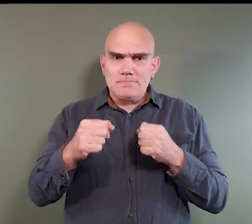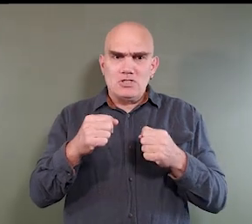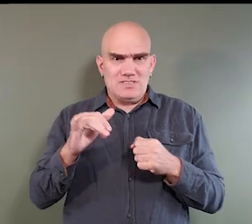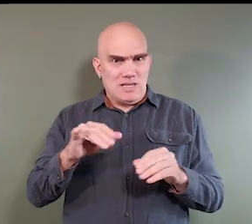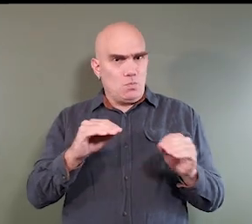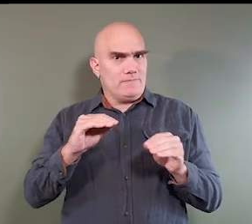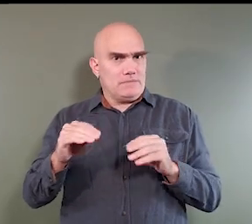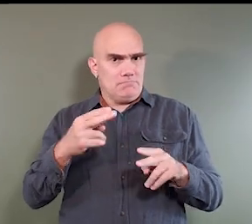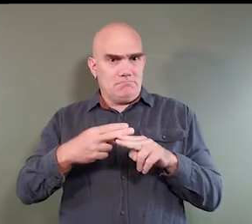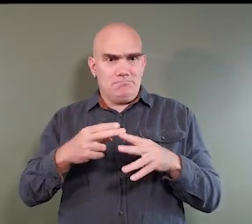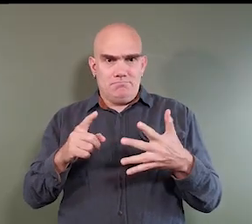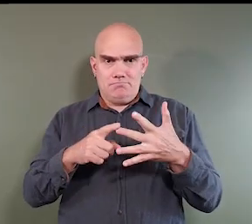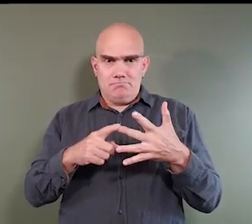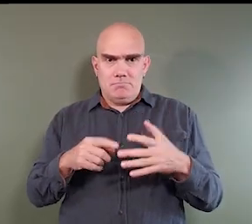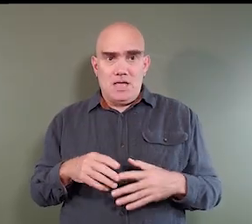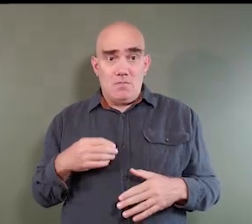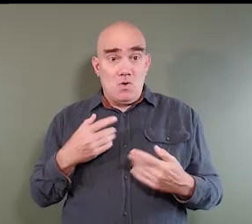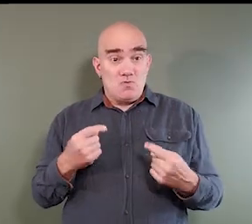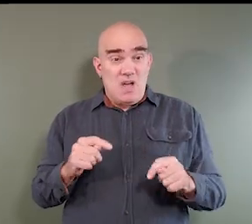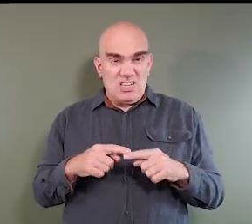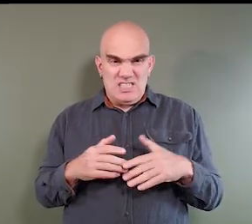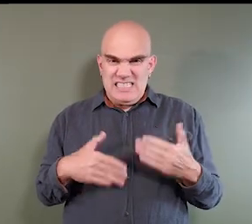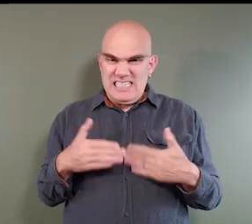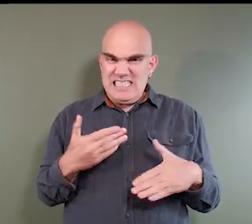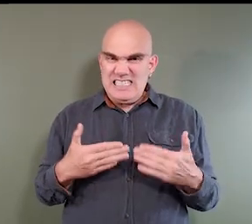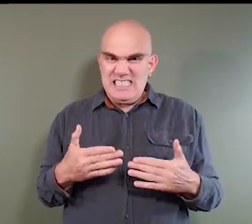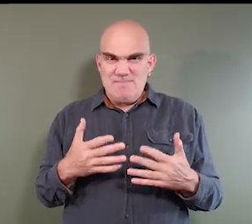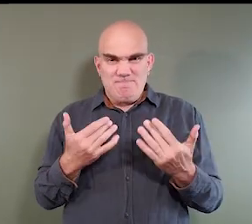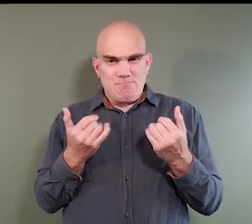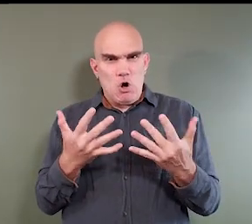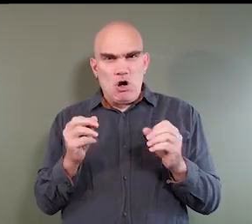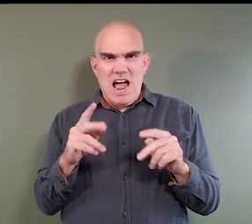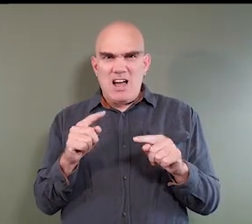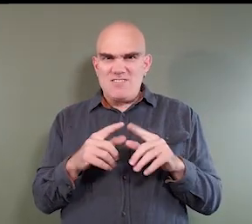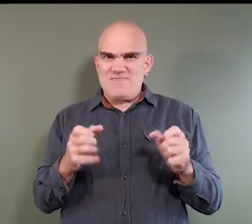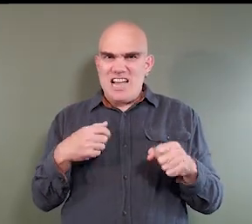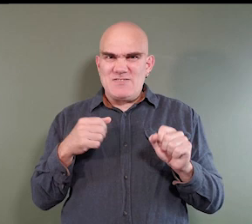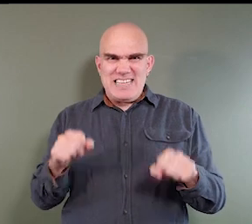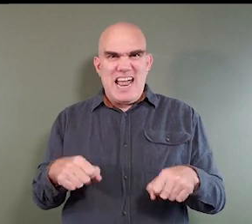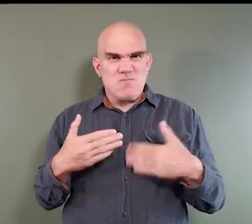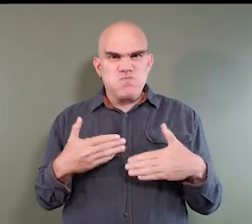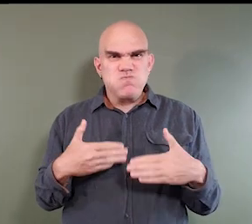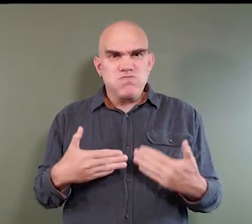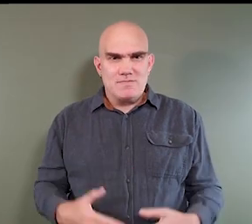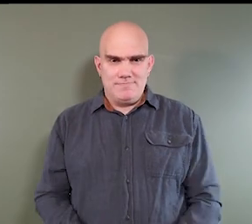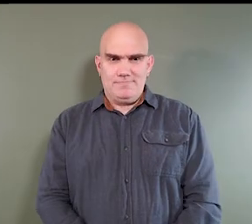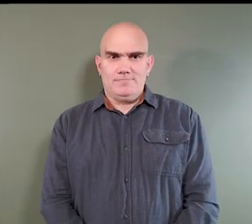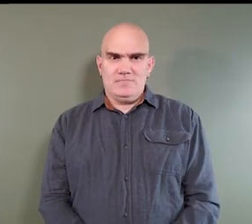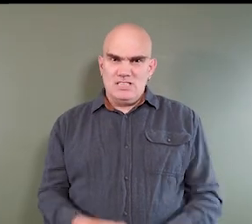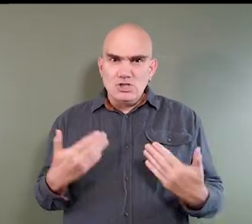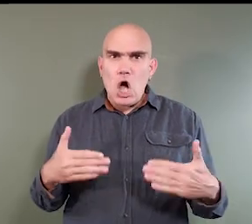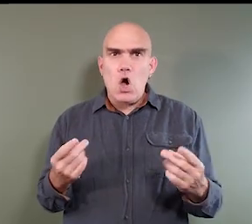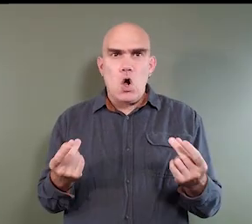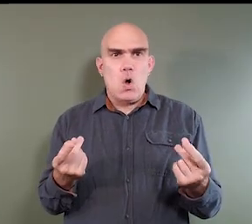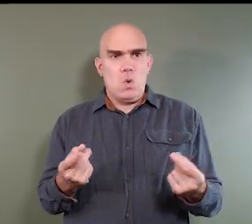is the movement right here, and we're gonna try to burn it out as fast as we can go. Let's go right